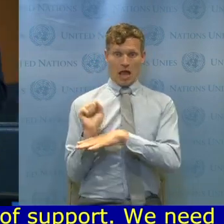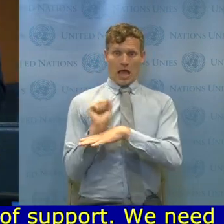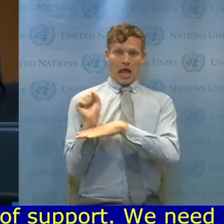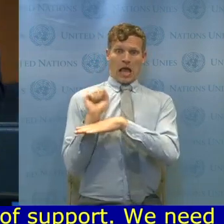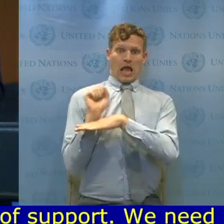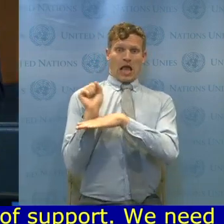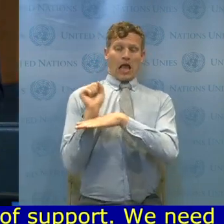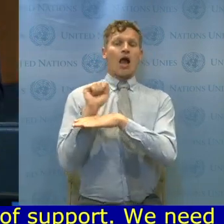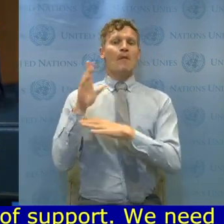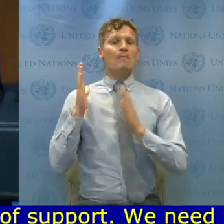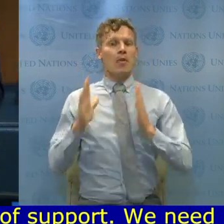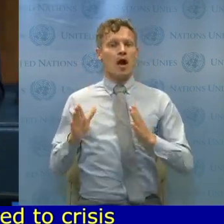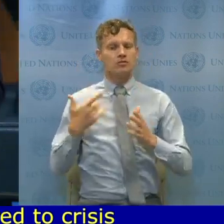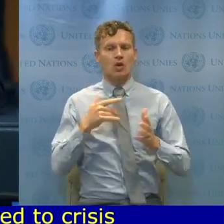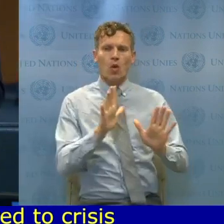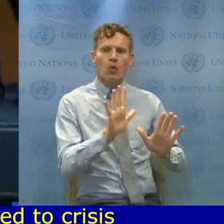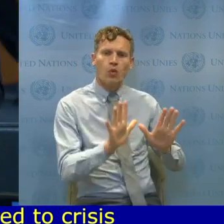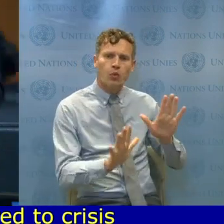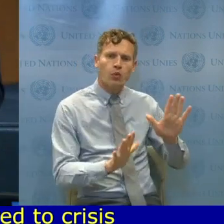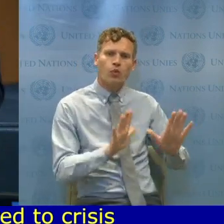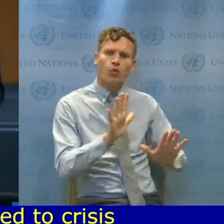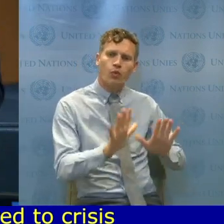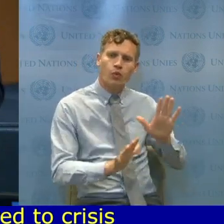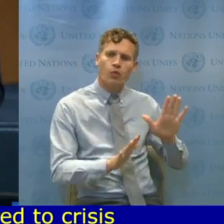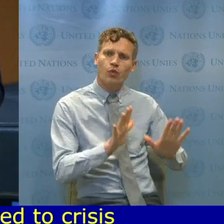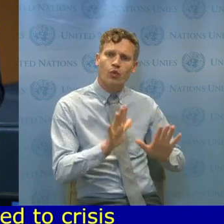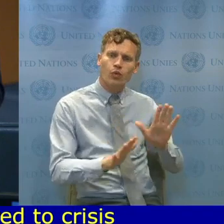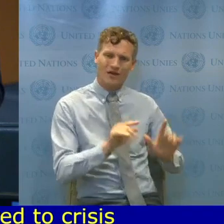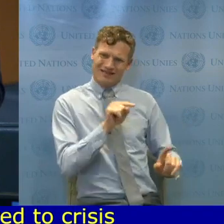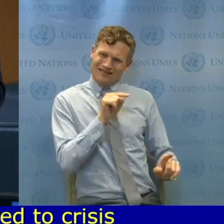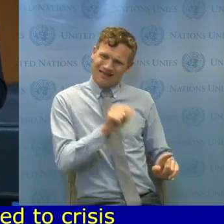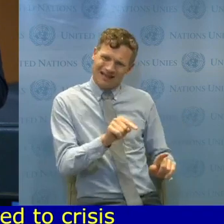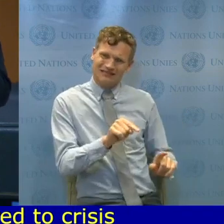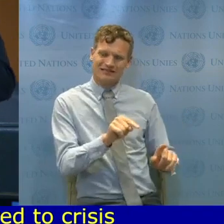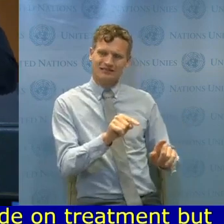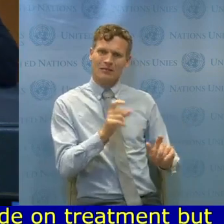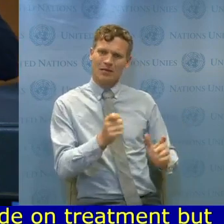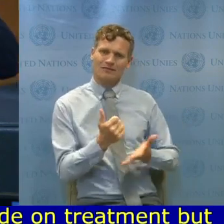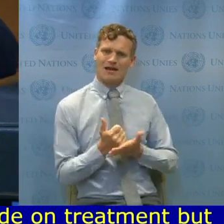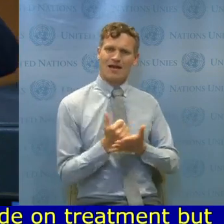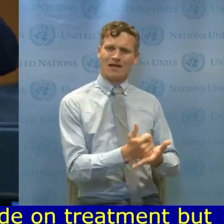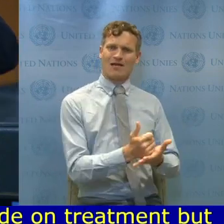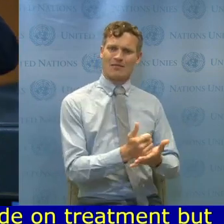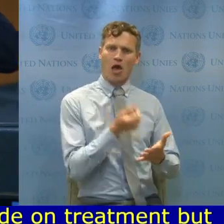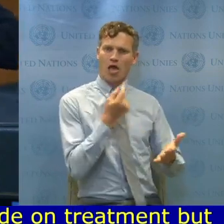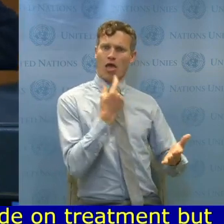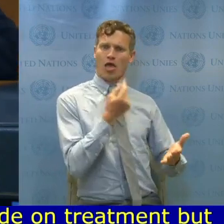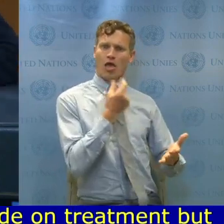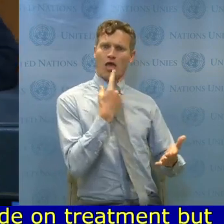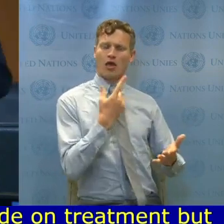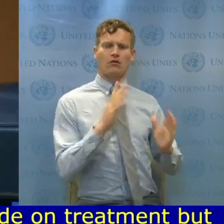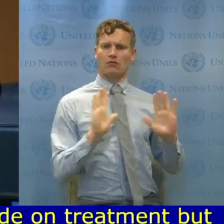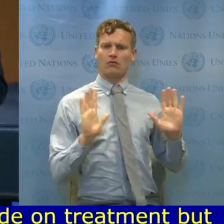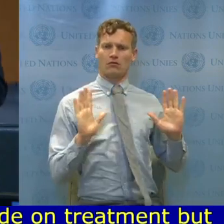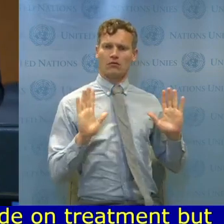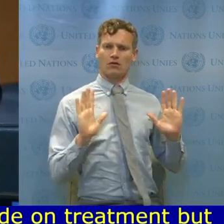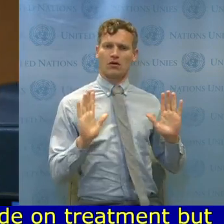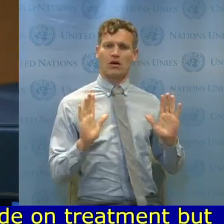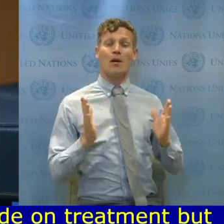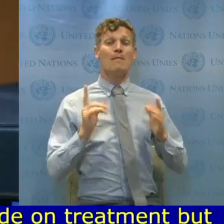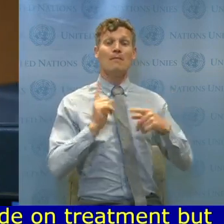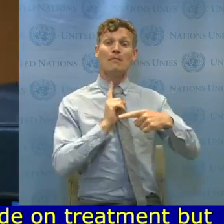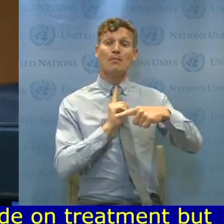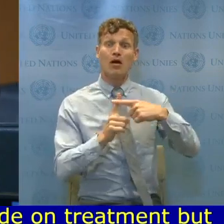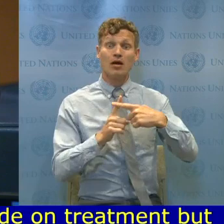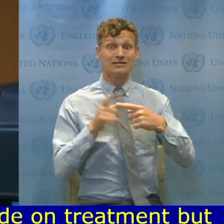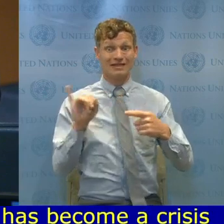situation that has become a crisis in the person's life. We also need support to manage practical affairs during a